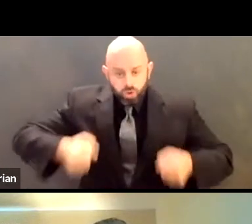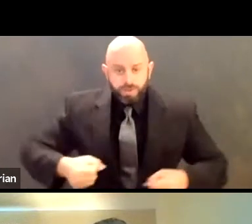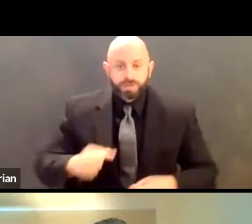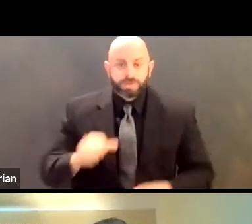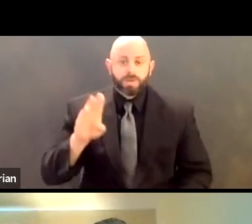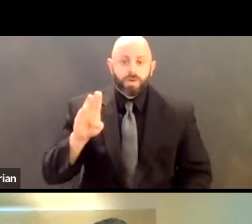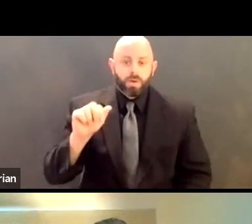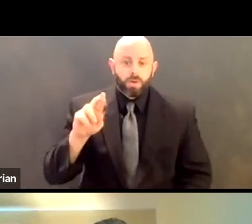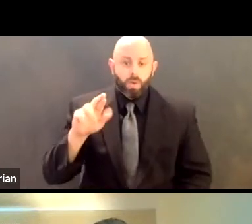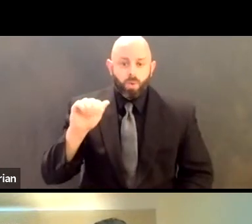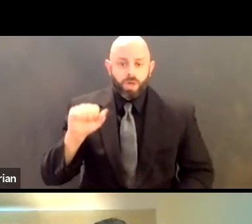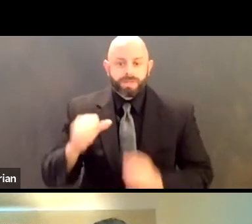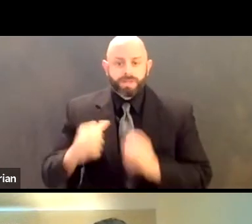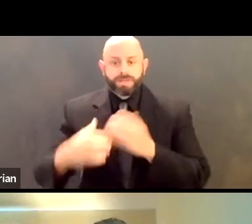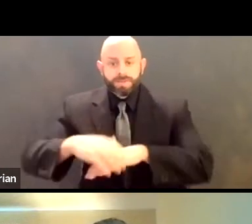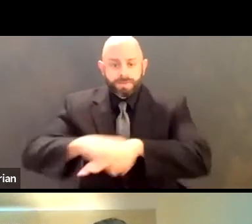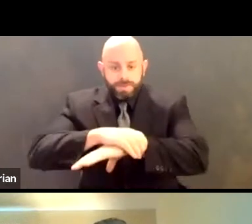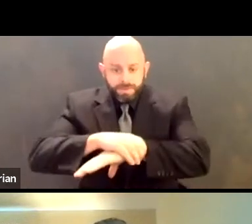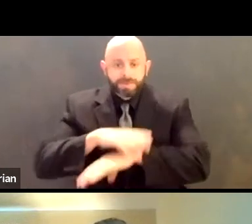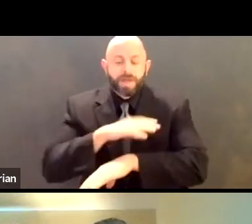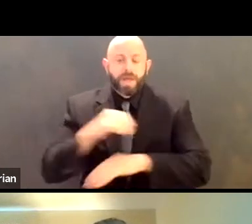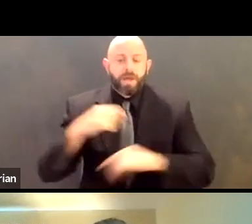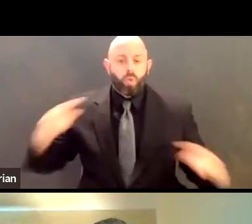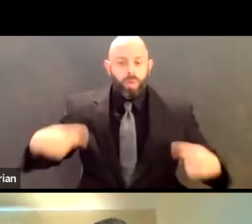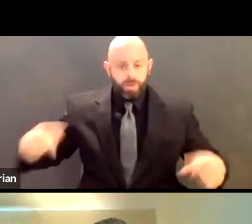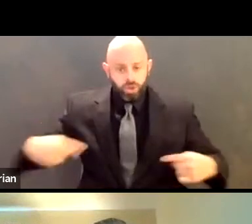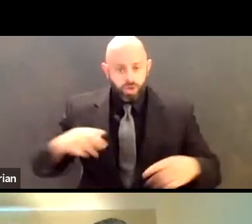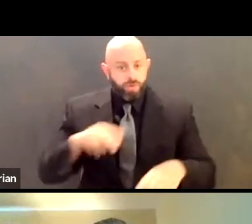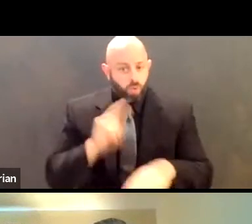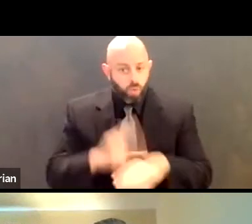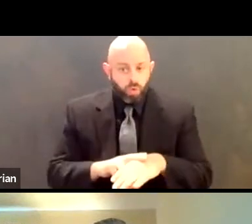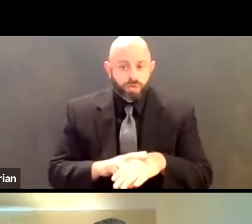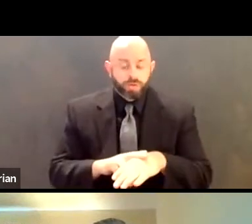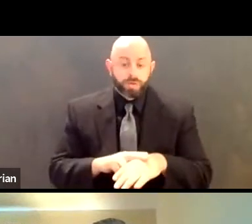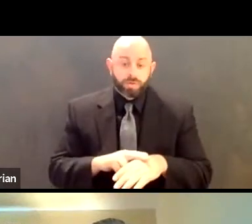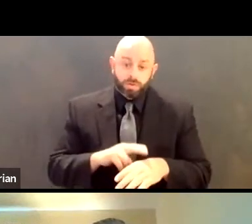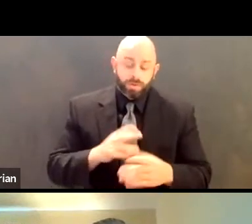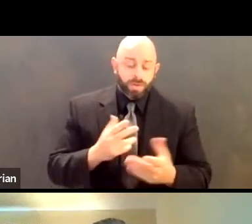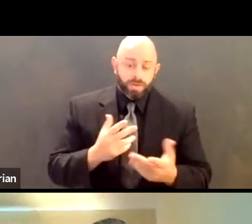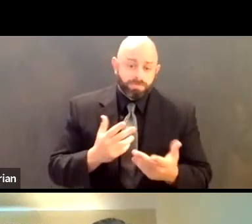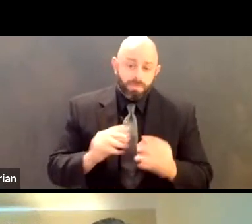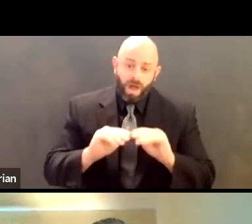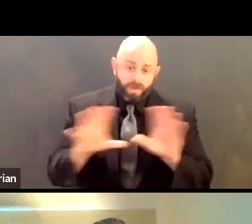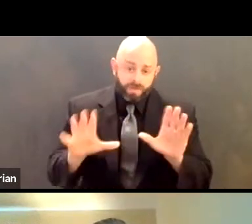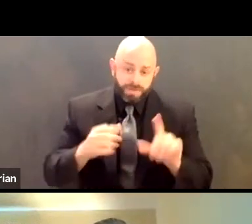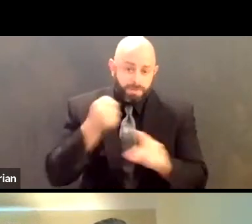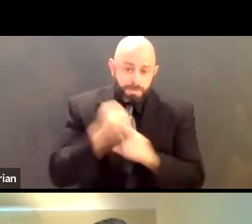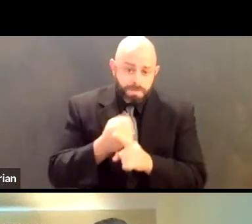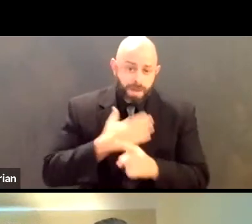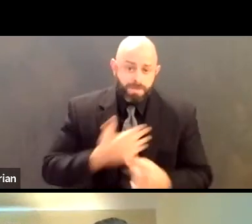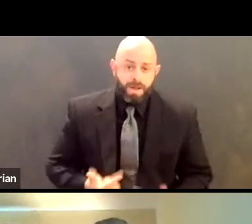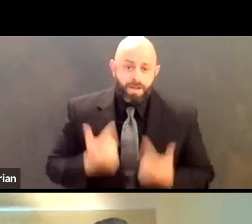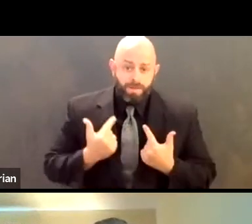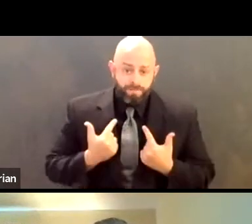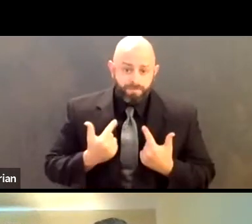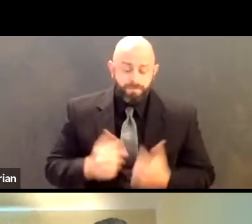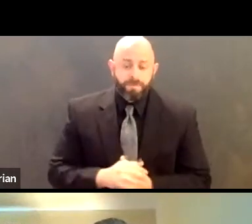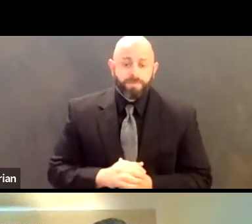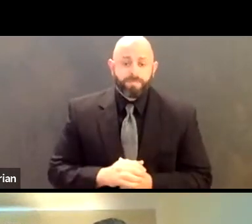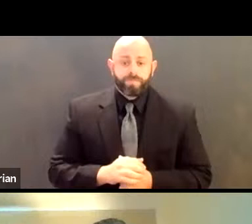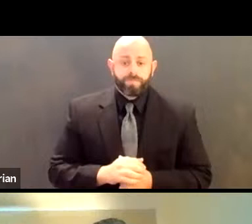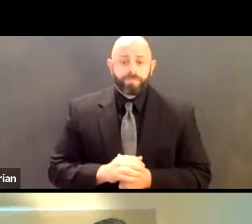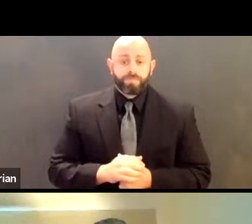place. It's certainly obviously been impactful in my life. And in terms of my